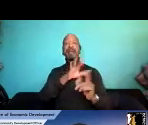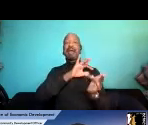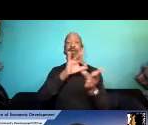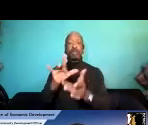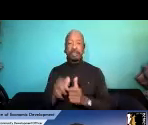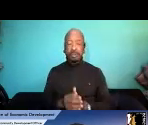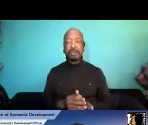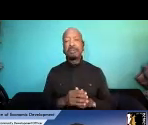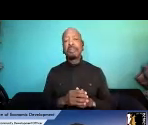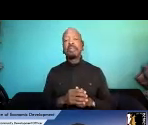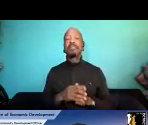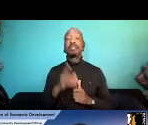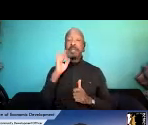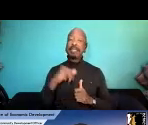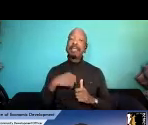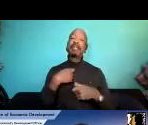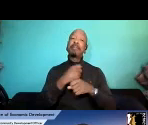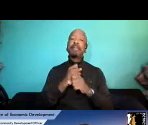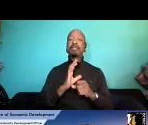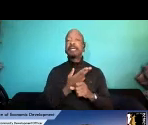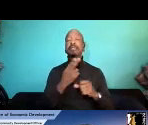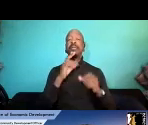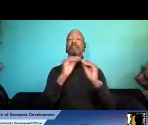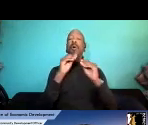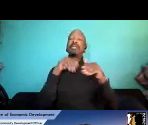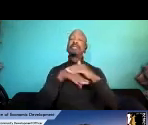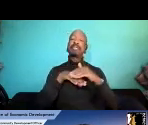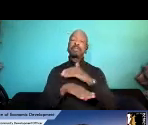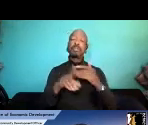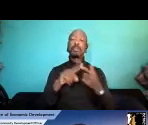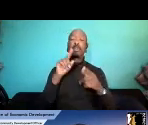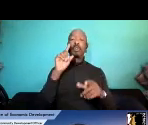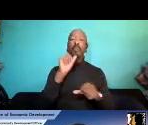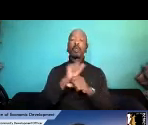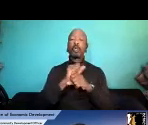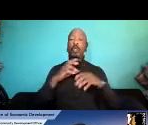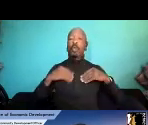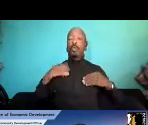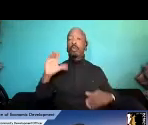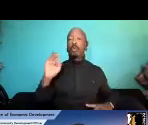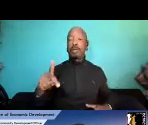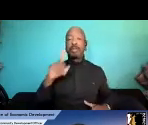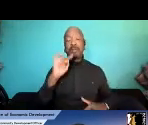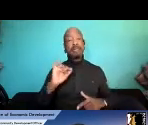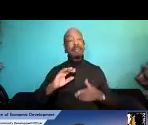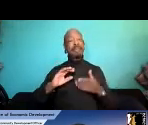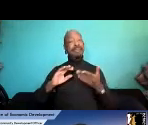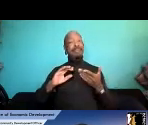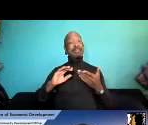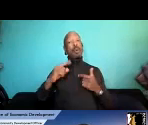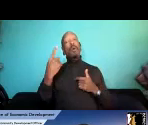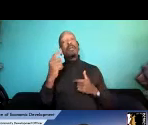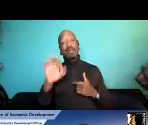changes make the RLF more accessible to worker-owned cooperatives, and makes actually the city of Berkeley one of the first cities in the country to